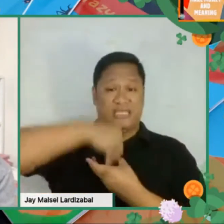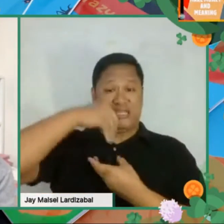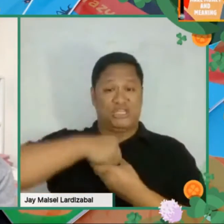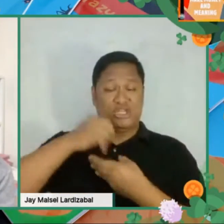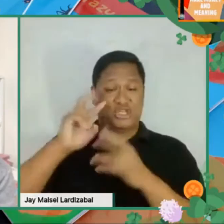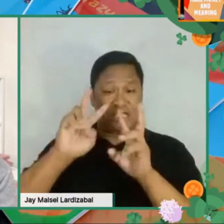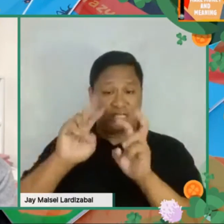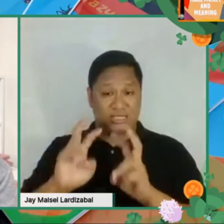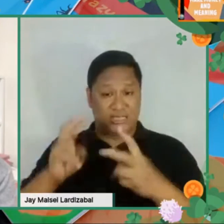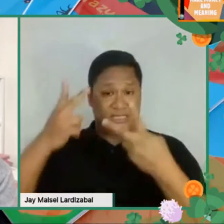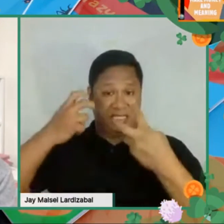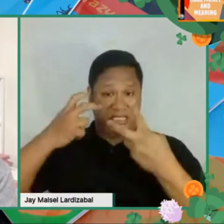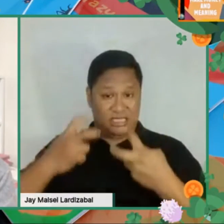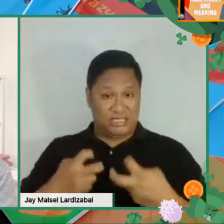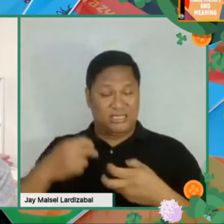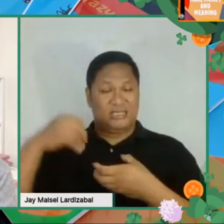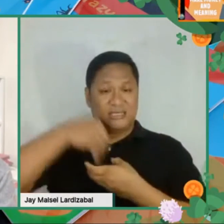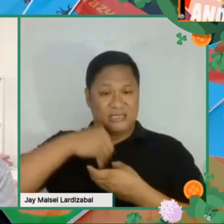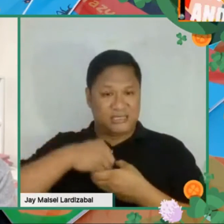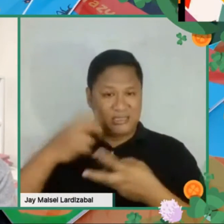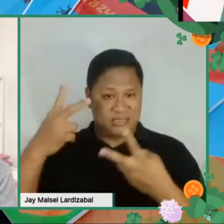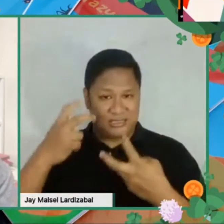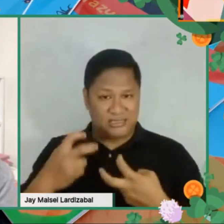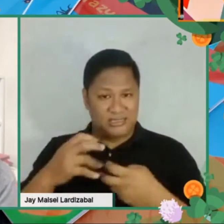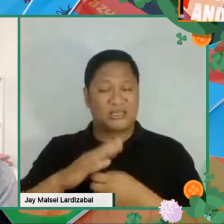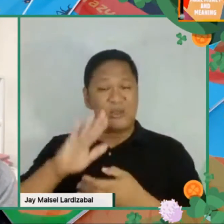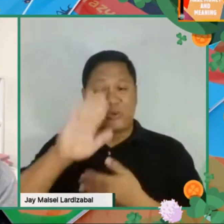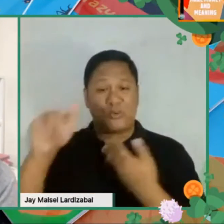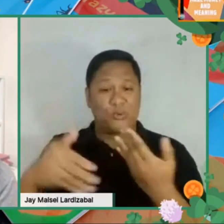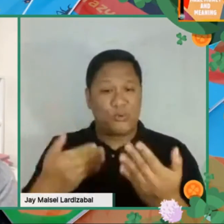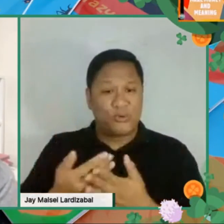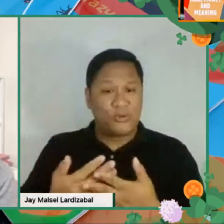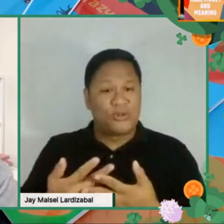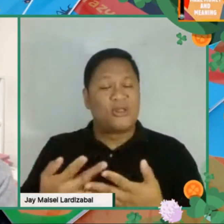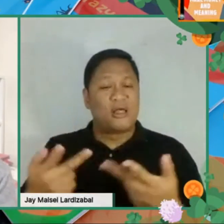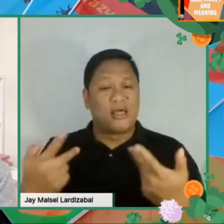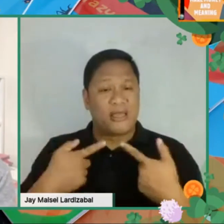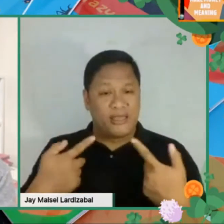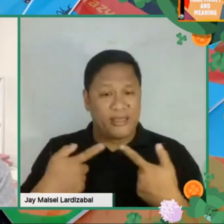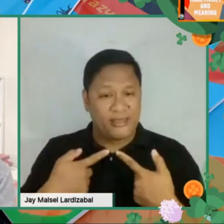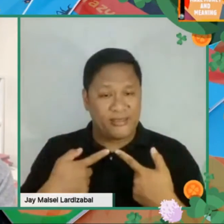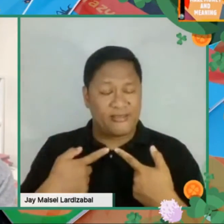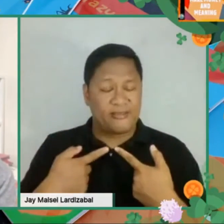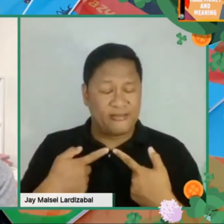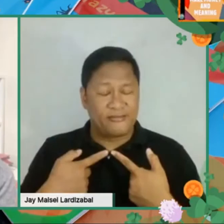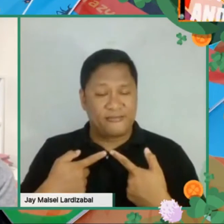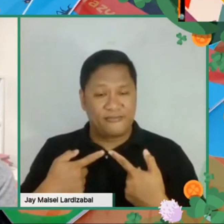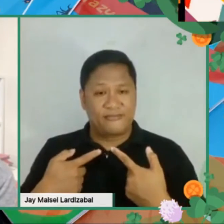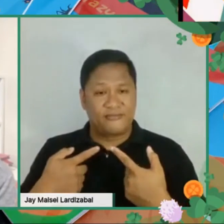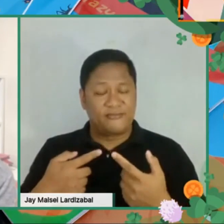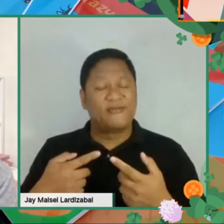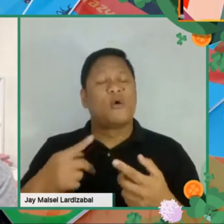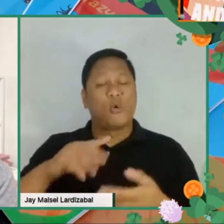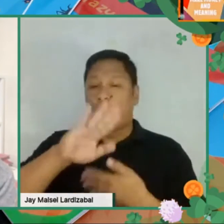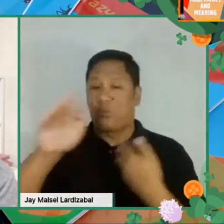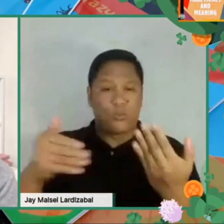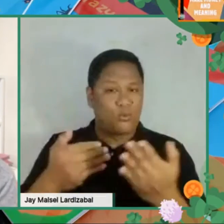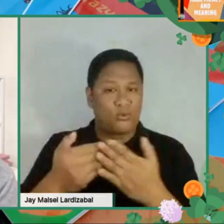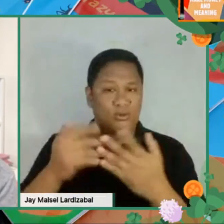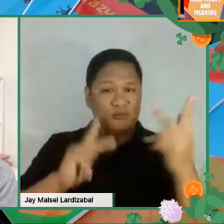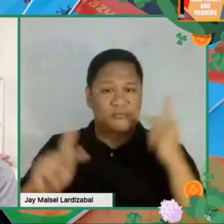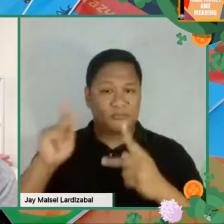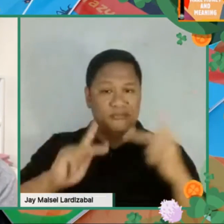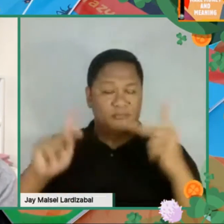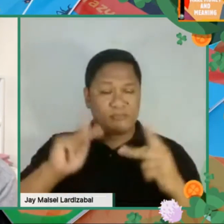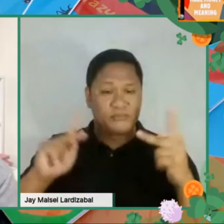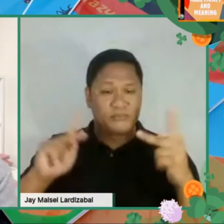Yeah. Lahat tayo my mentor, loves to say, lahat tayo merong there